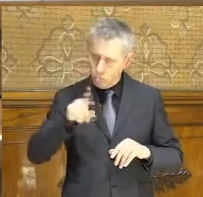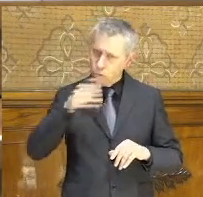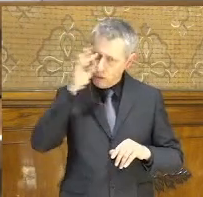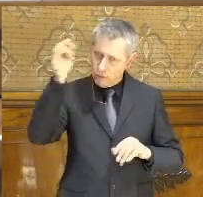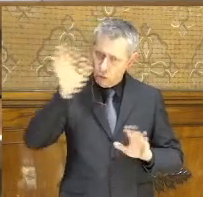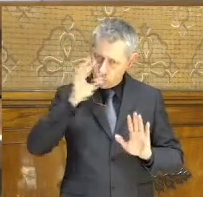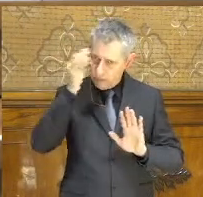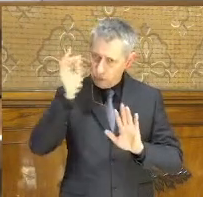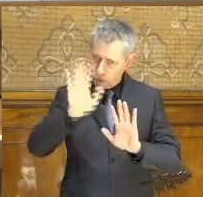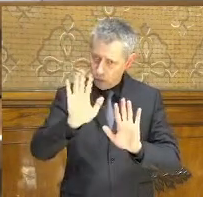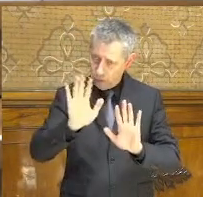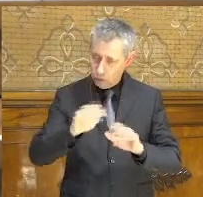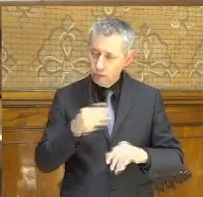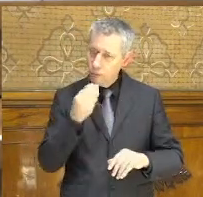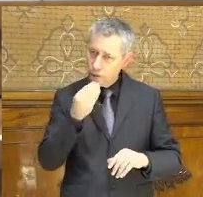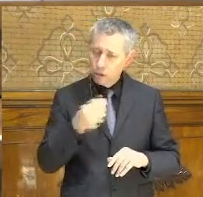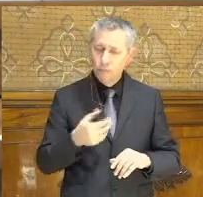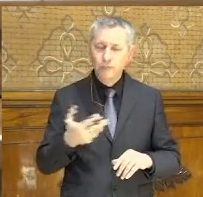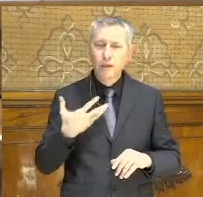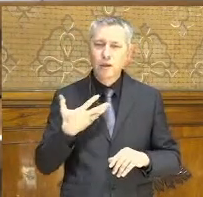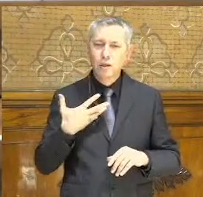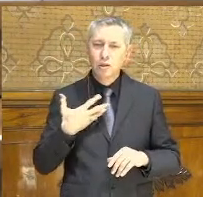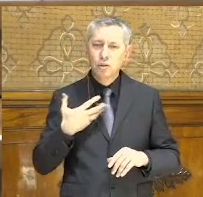larger philosophical question